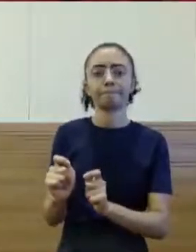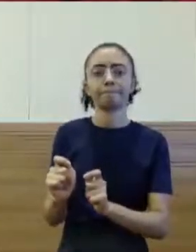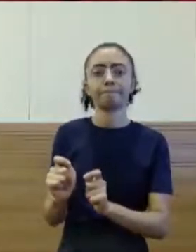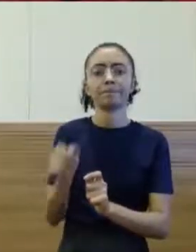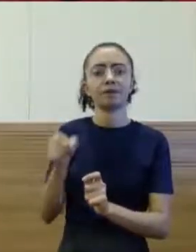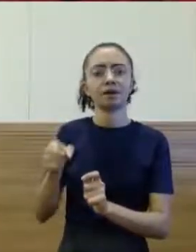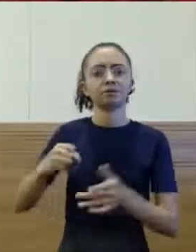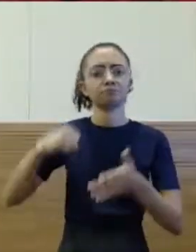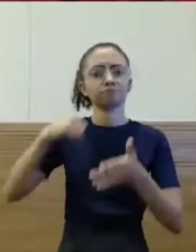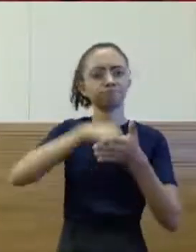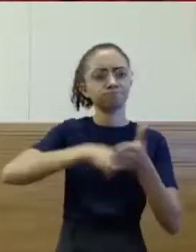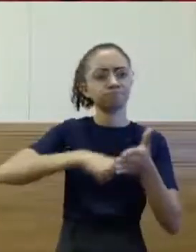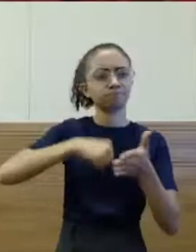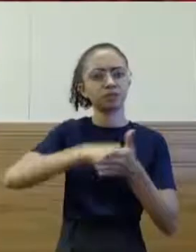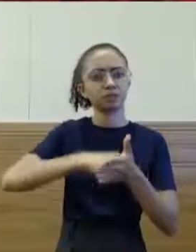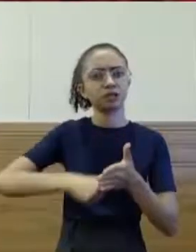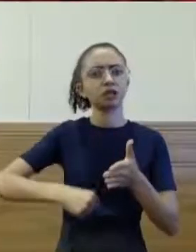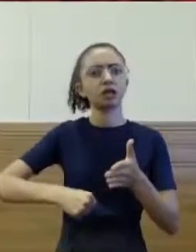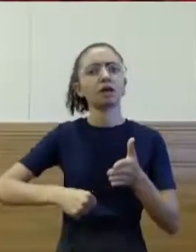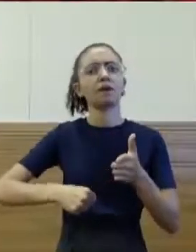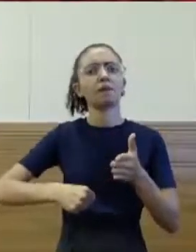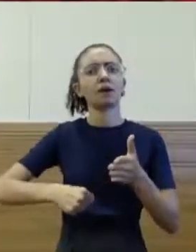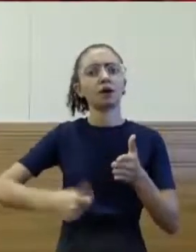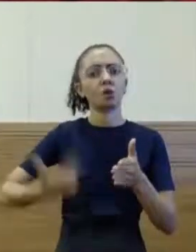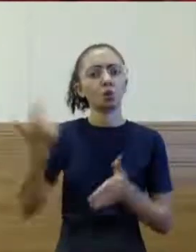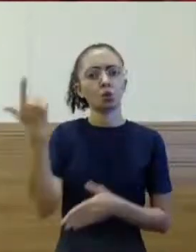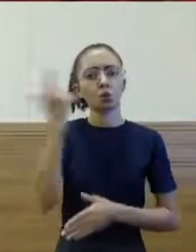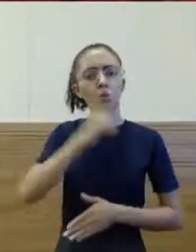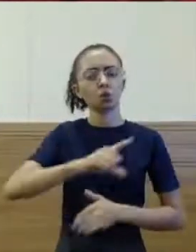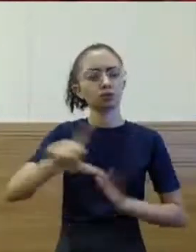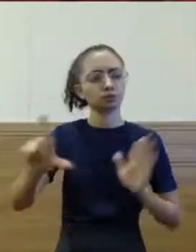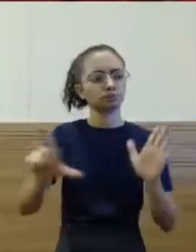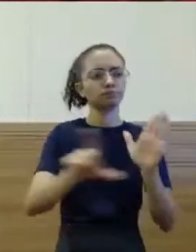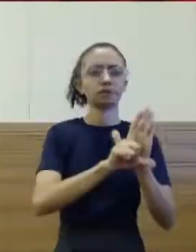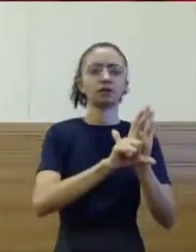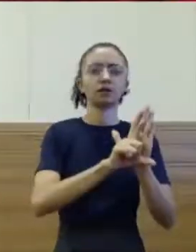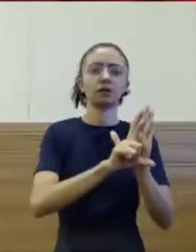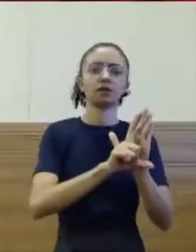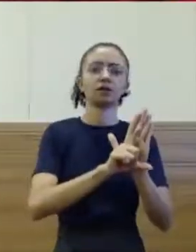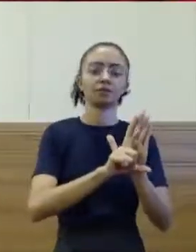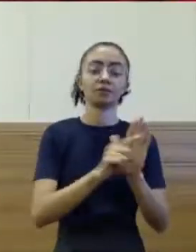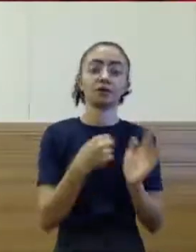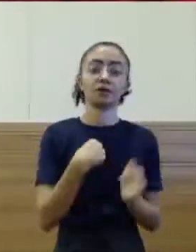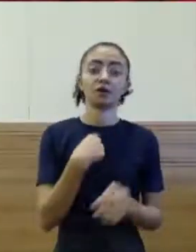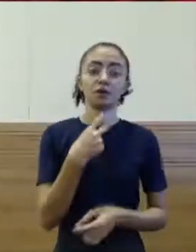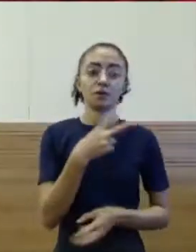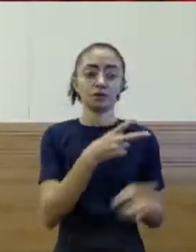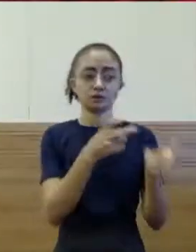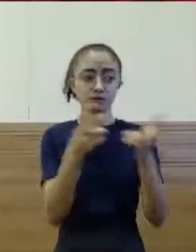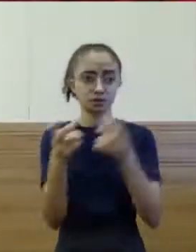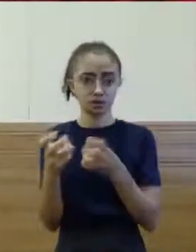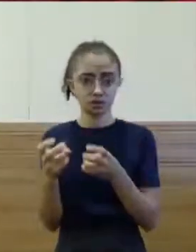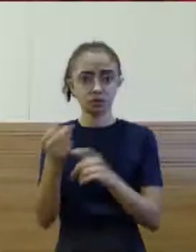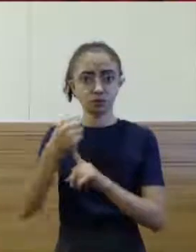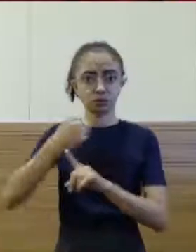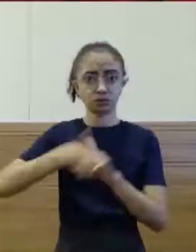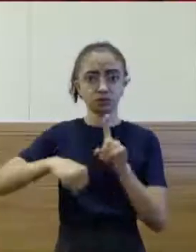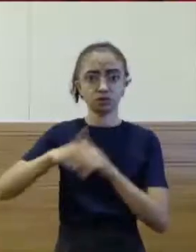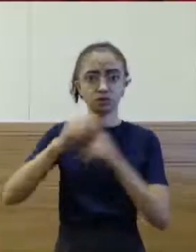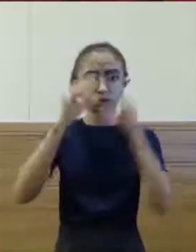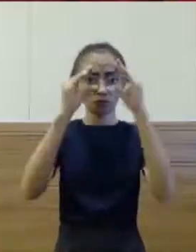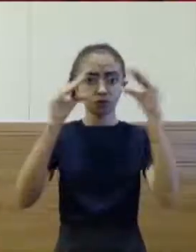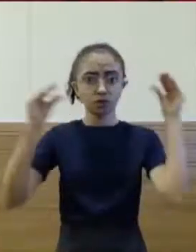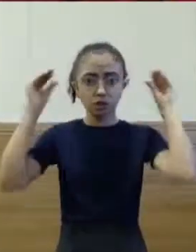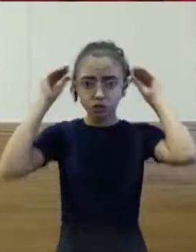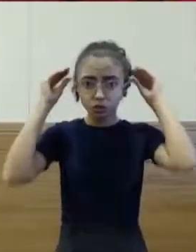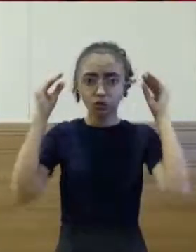that are part in the in this fight, as the civil society in Mexico and other